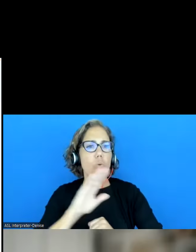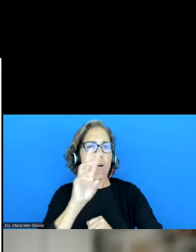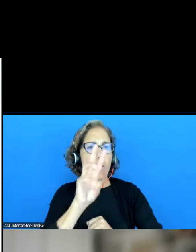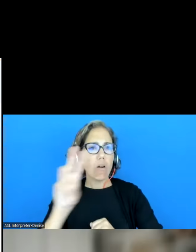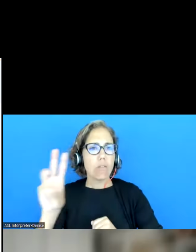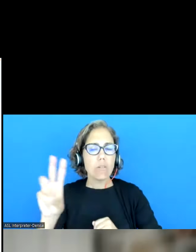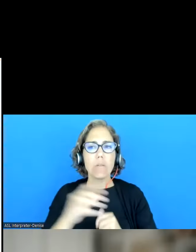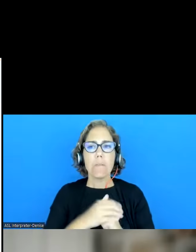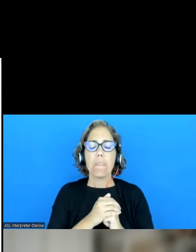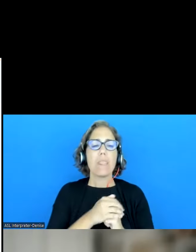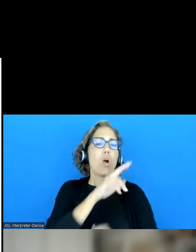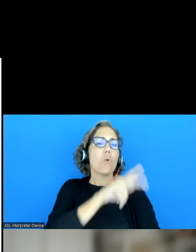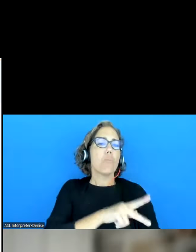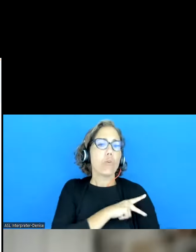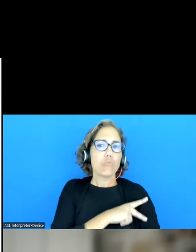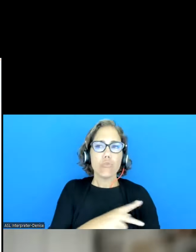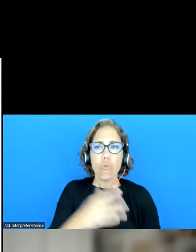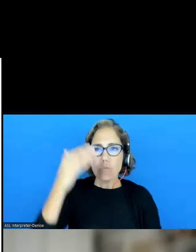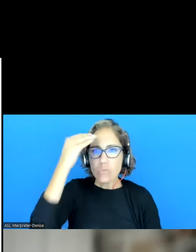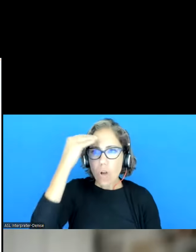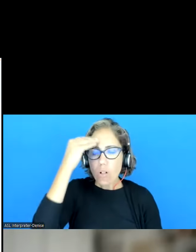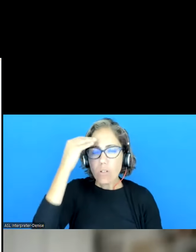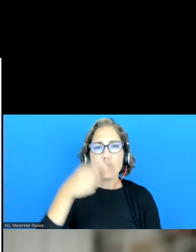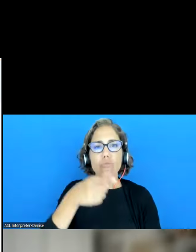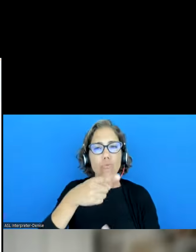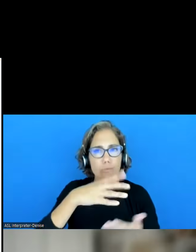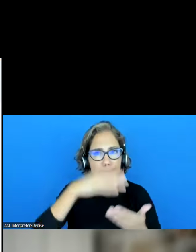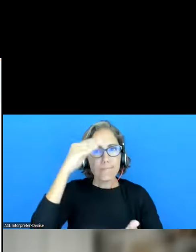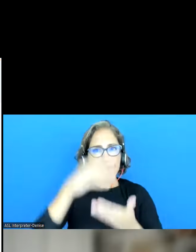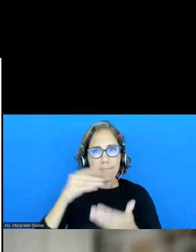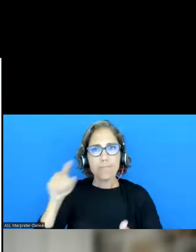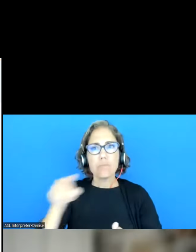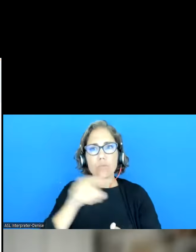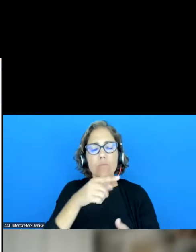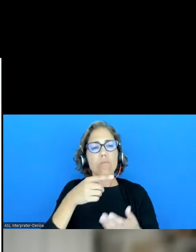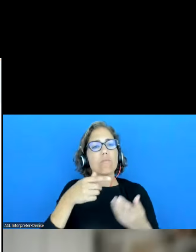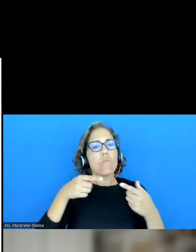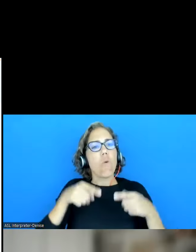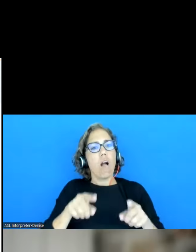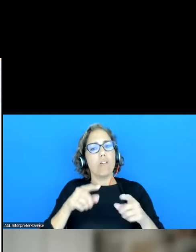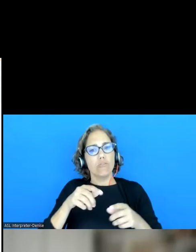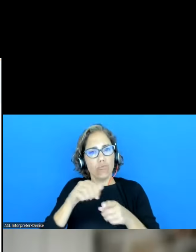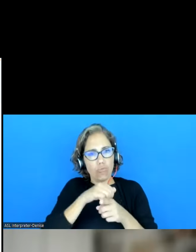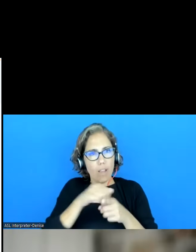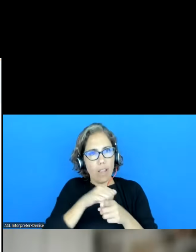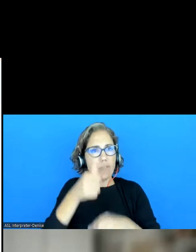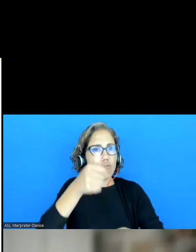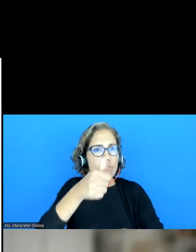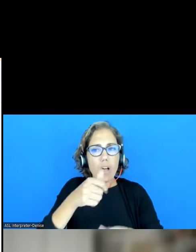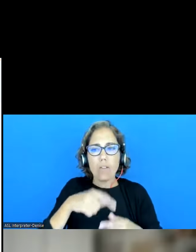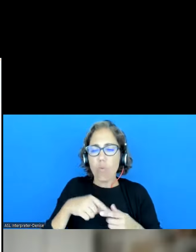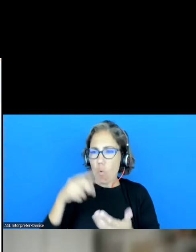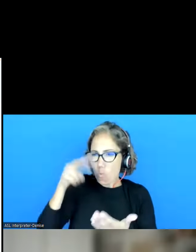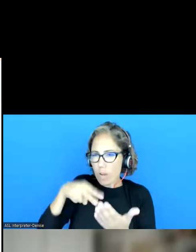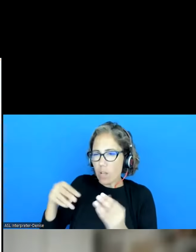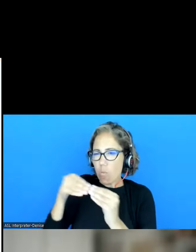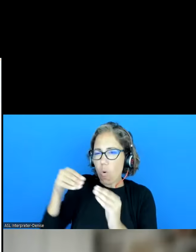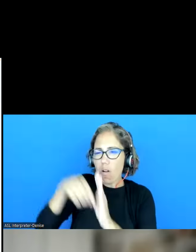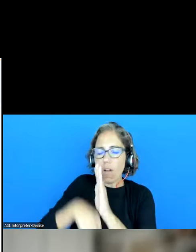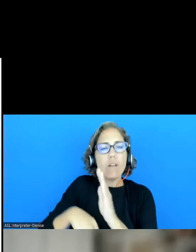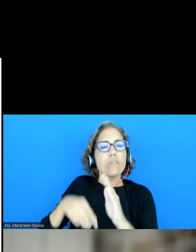personal knowledge that you gather while you train yourself or you start reading about accessibility. It